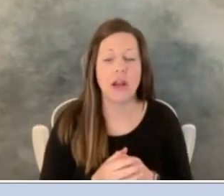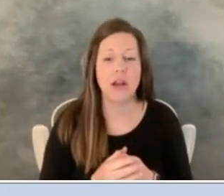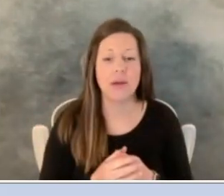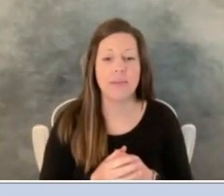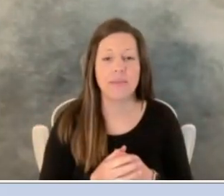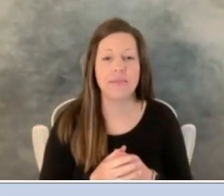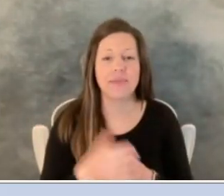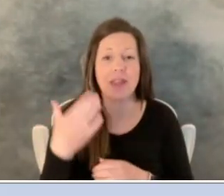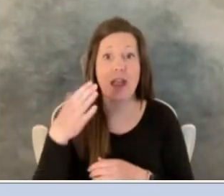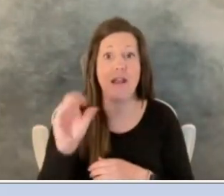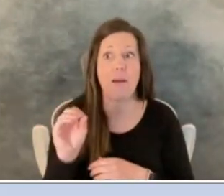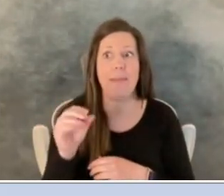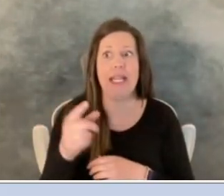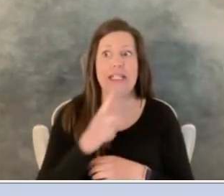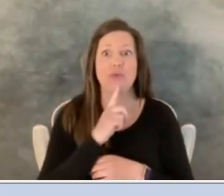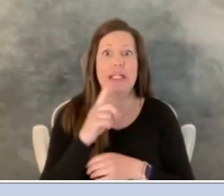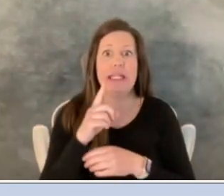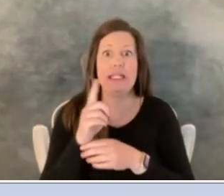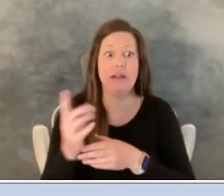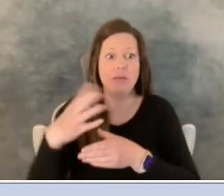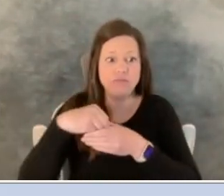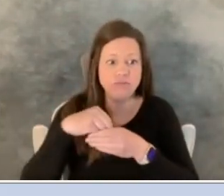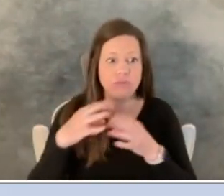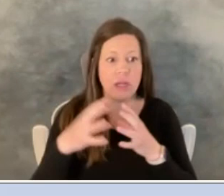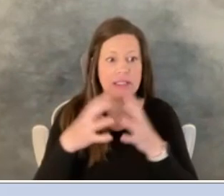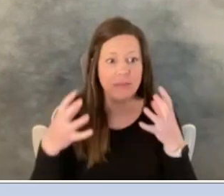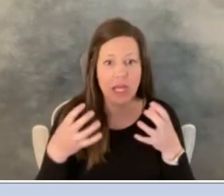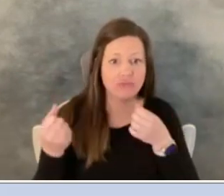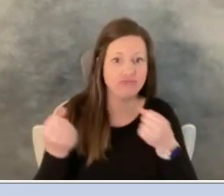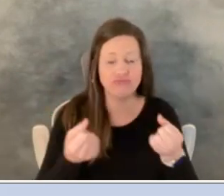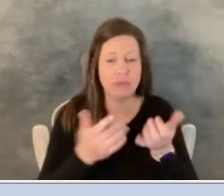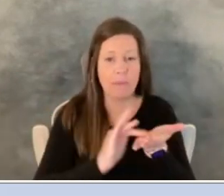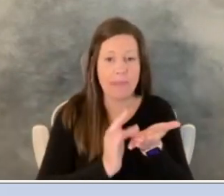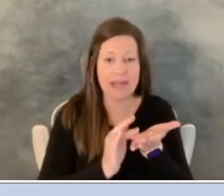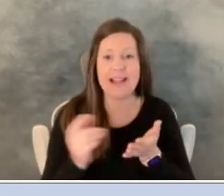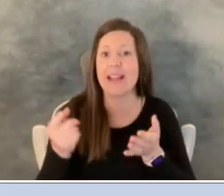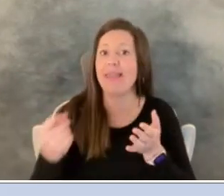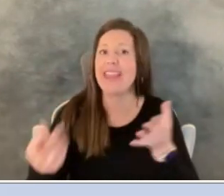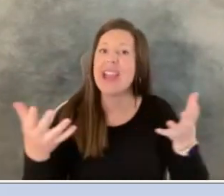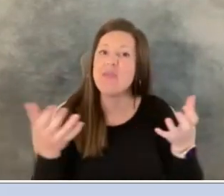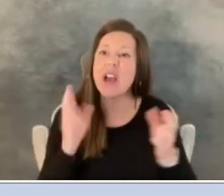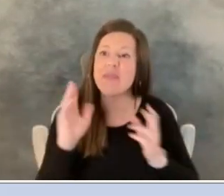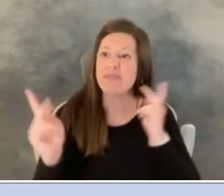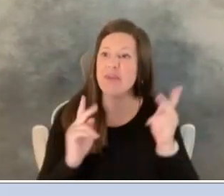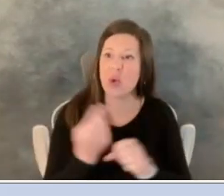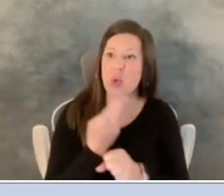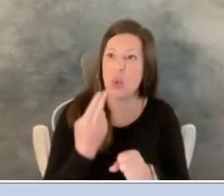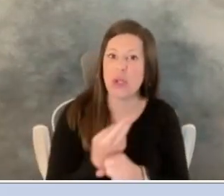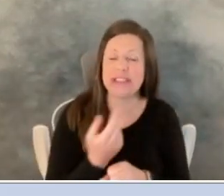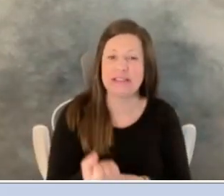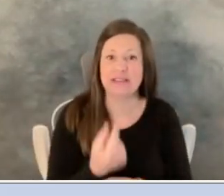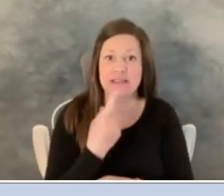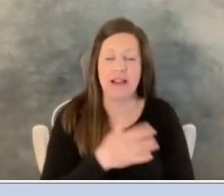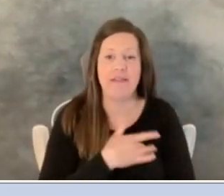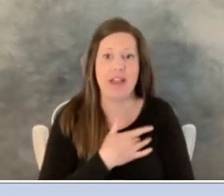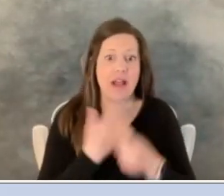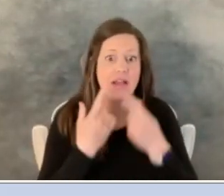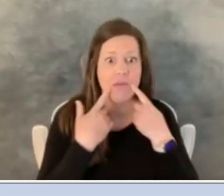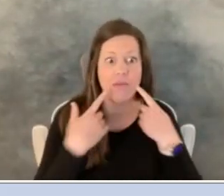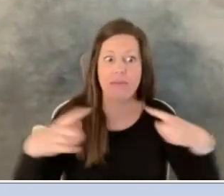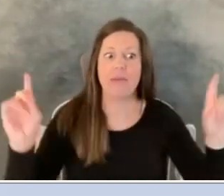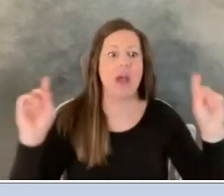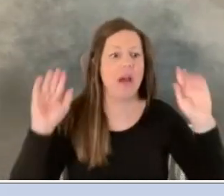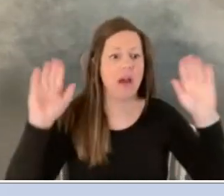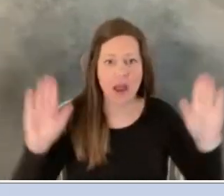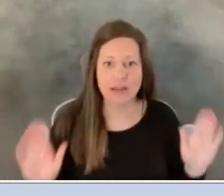FDA would allow them to put in it because they want consumers to take it and feel like it worked wonders. But you can take too